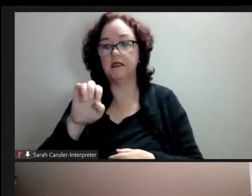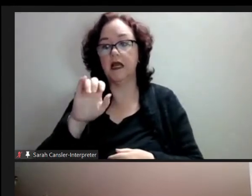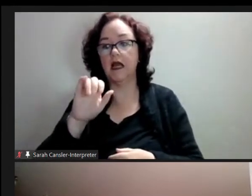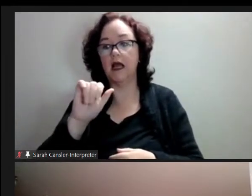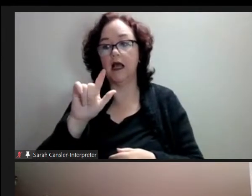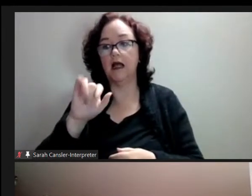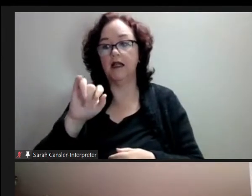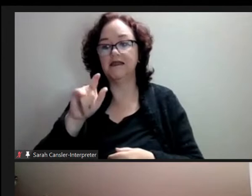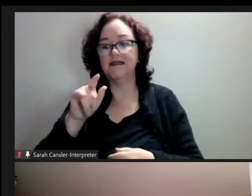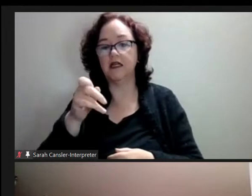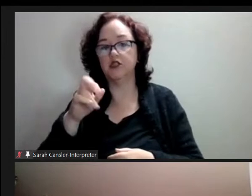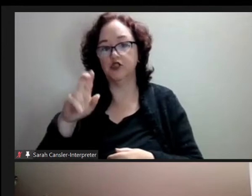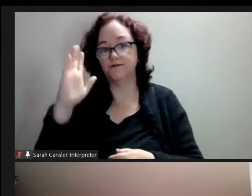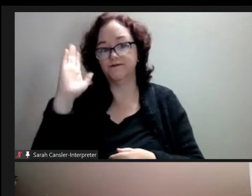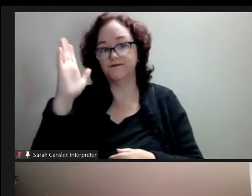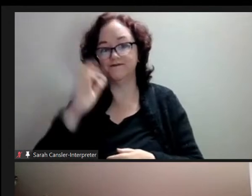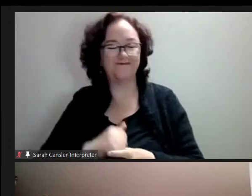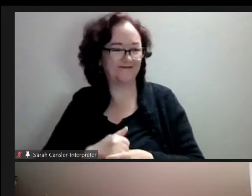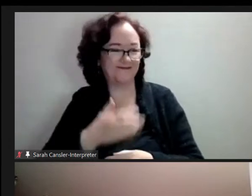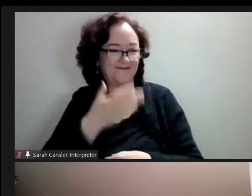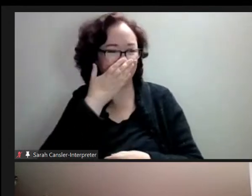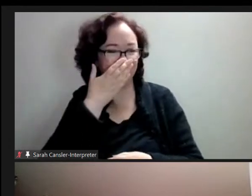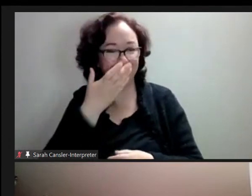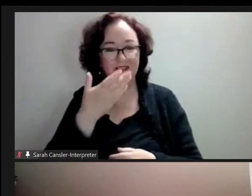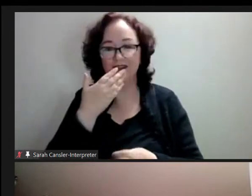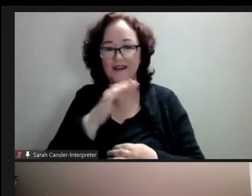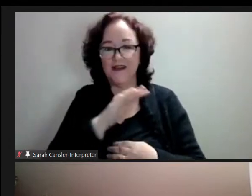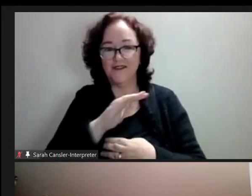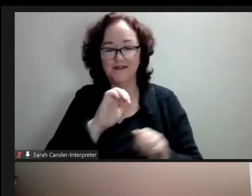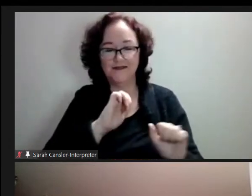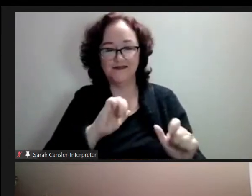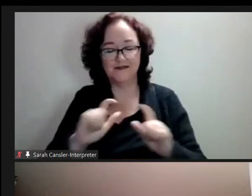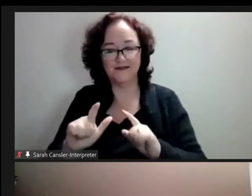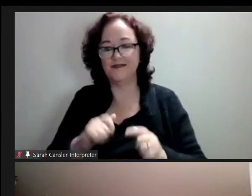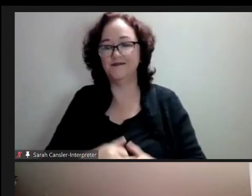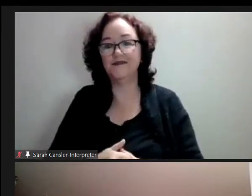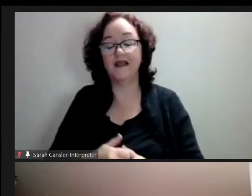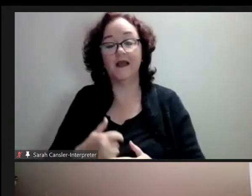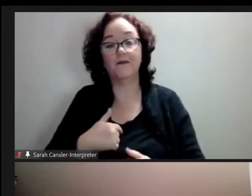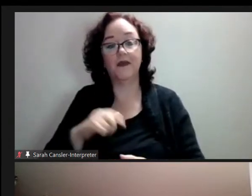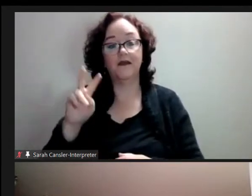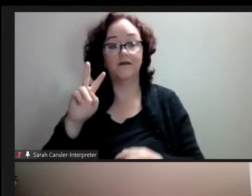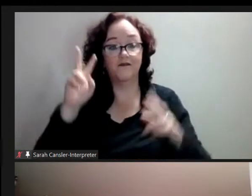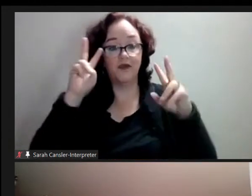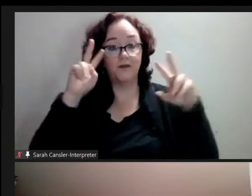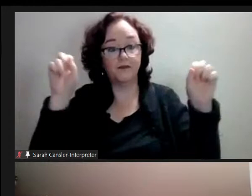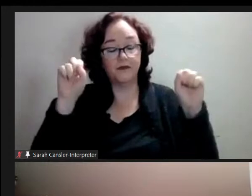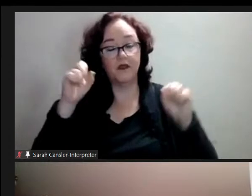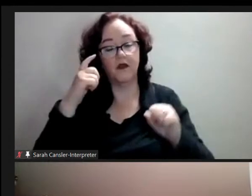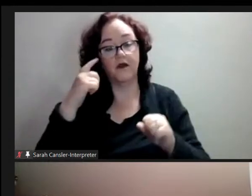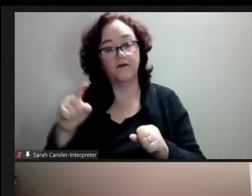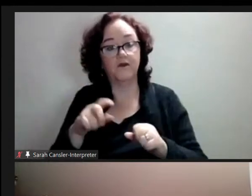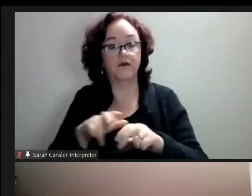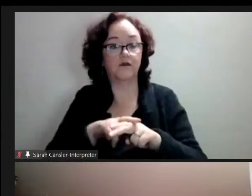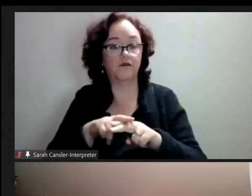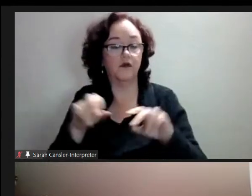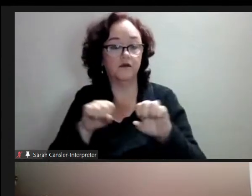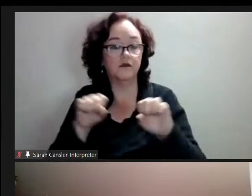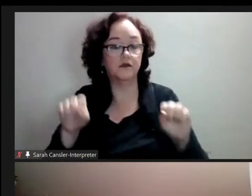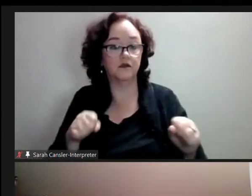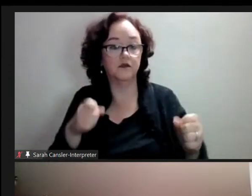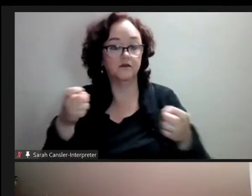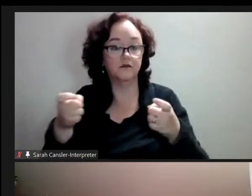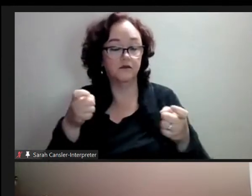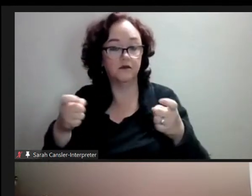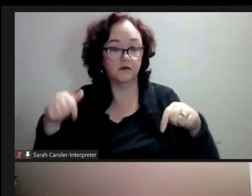Thank you, Irma. Good afternoon, everyone. I'm Jeannie Alexander. I'm the Vice President for Rail Station Management within Transit Ops here at